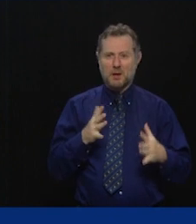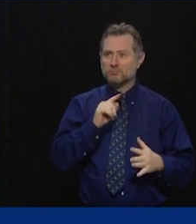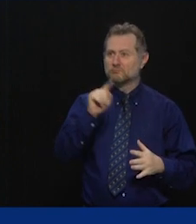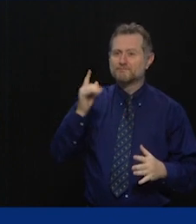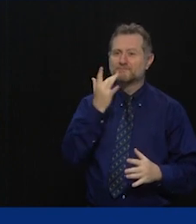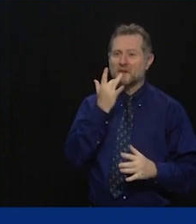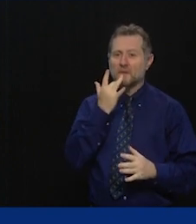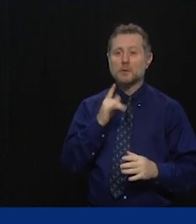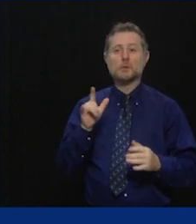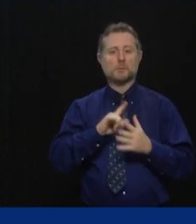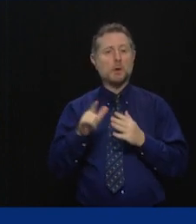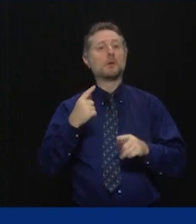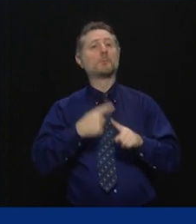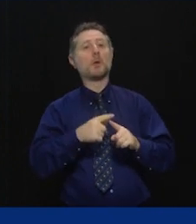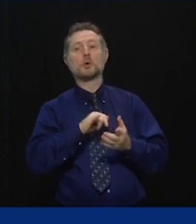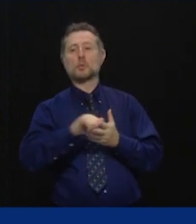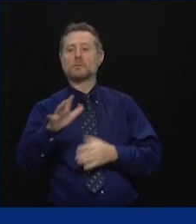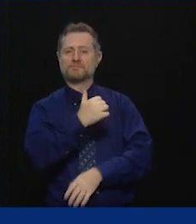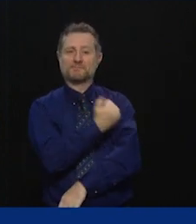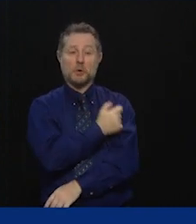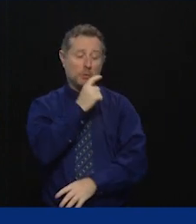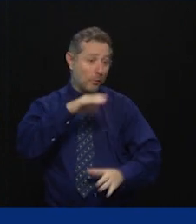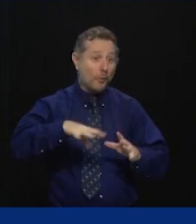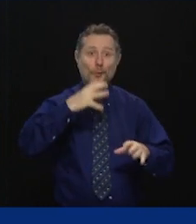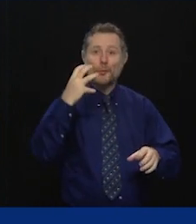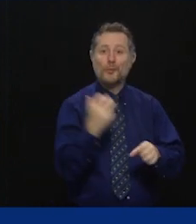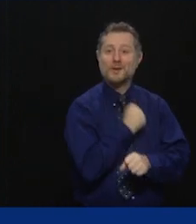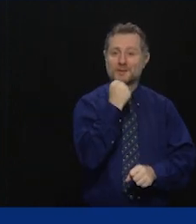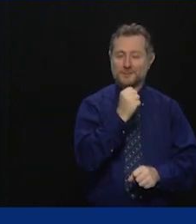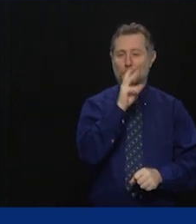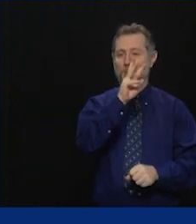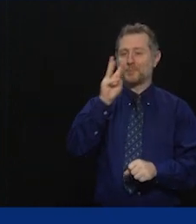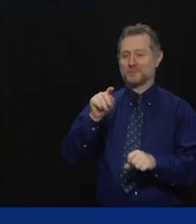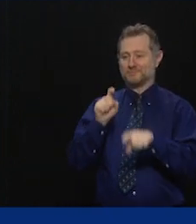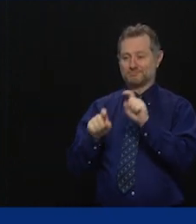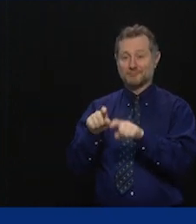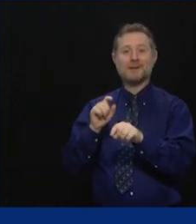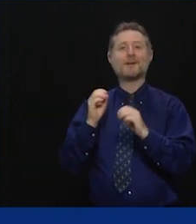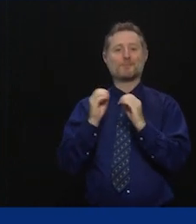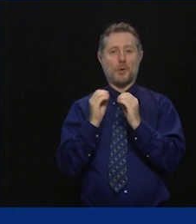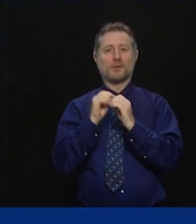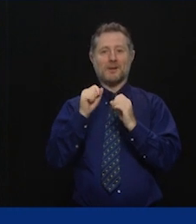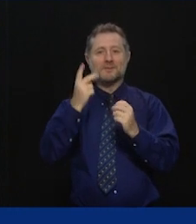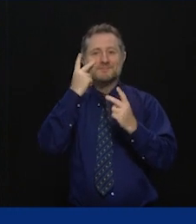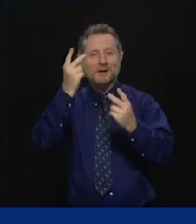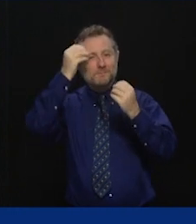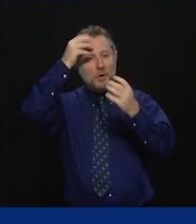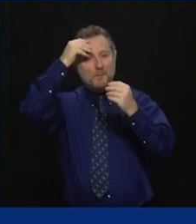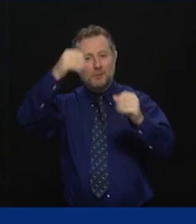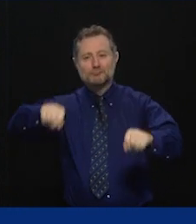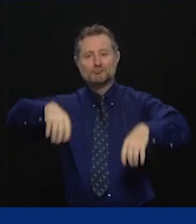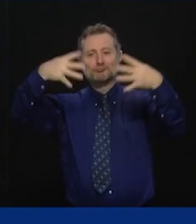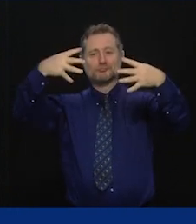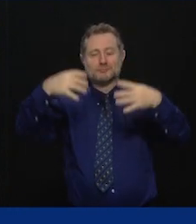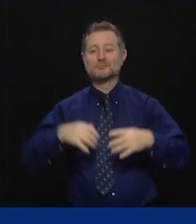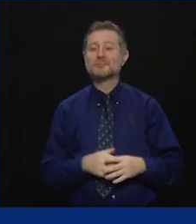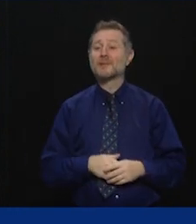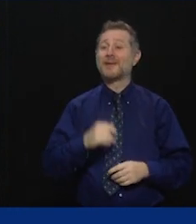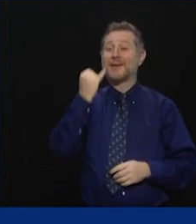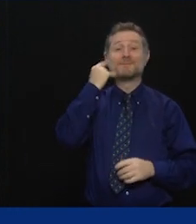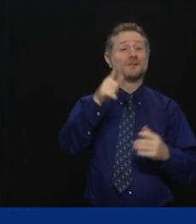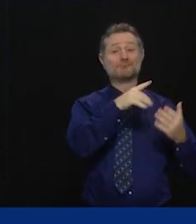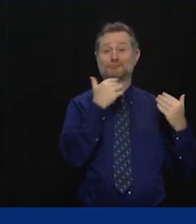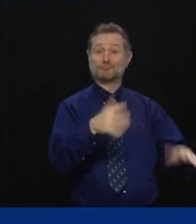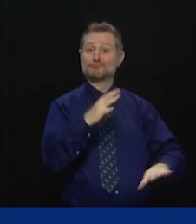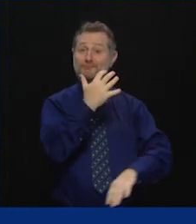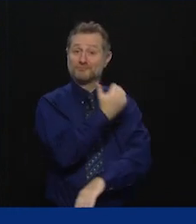have drawings every single week for 5 weeks. And the earlier you get vaccinated, the sooner you're going to know if you are winners. So do